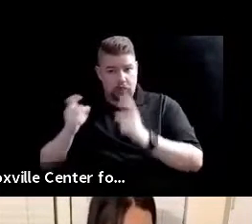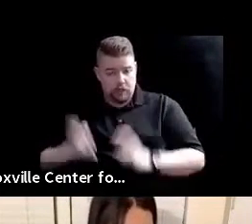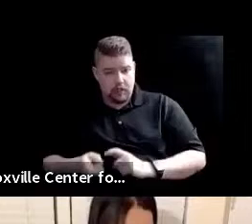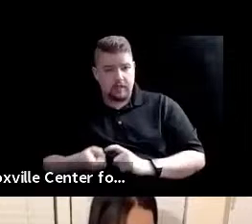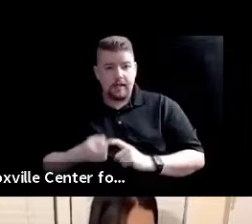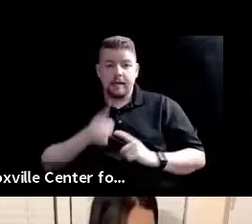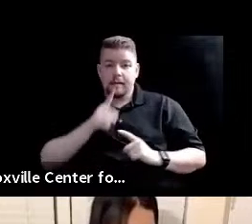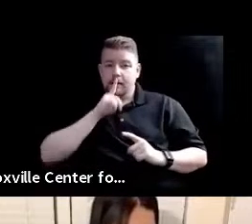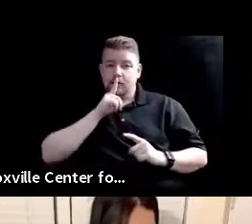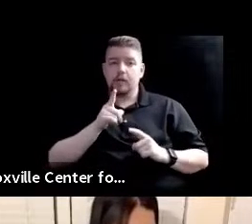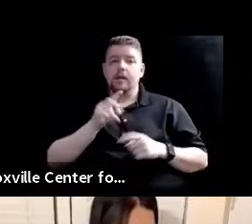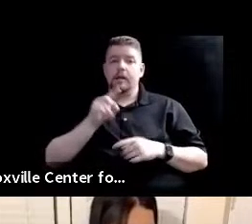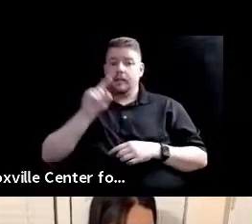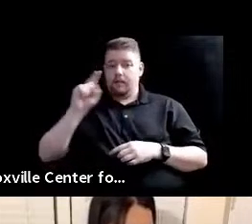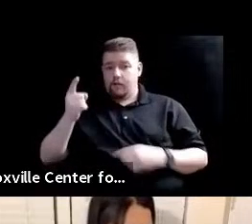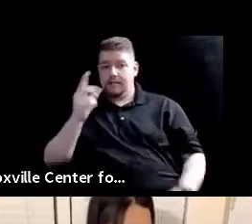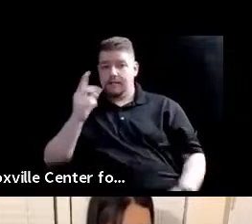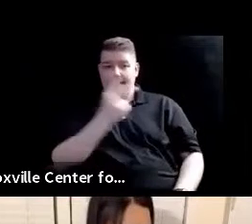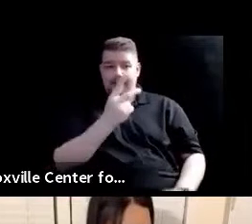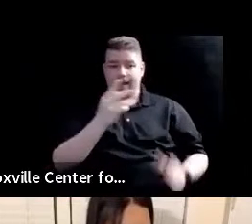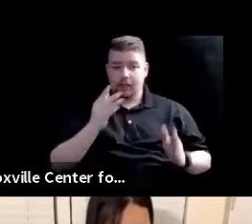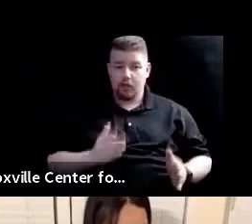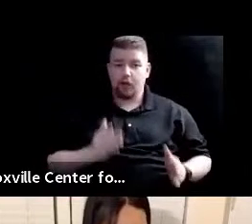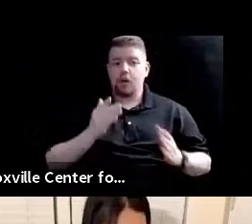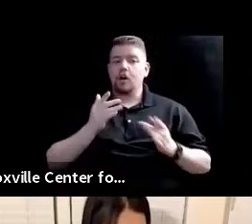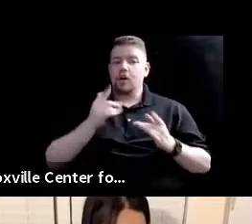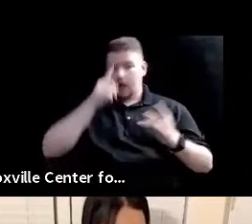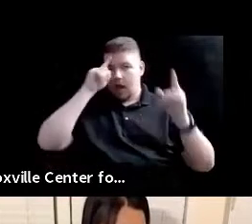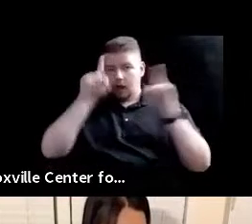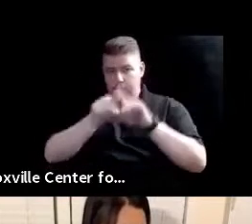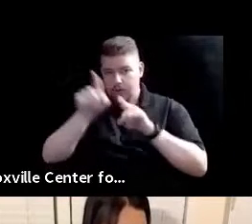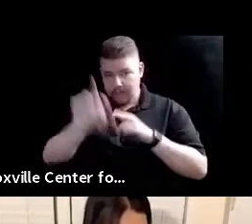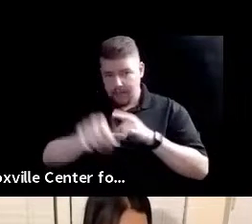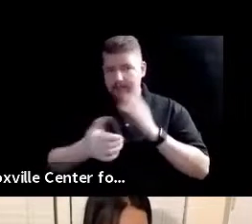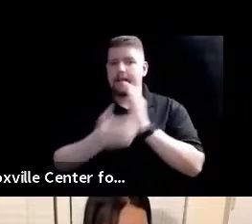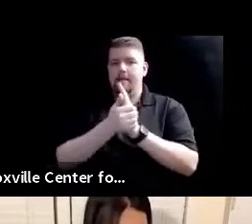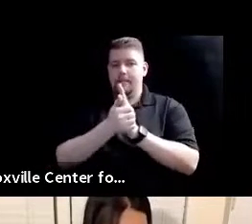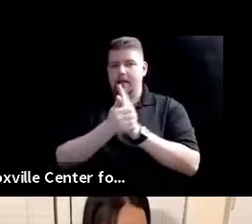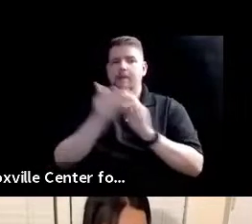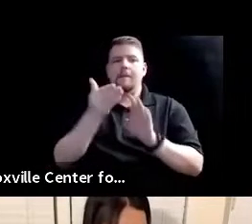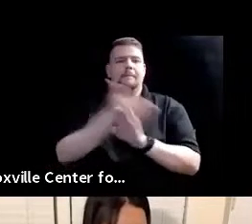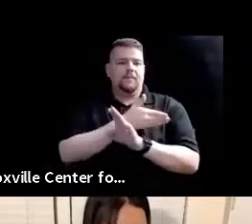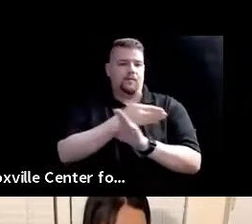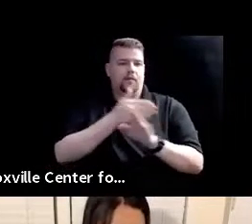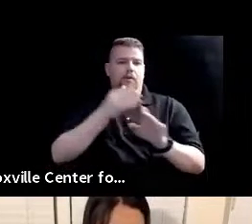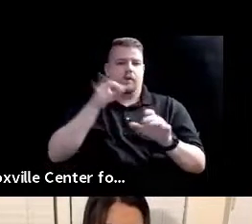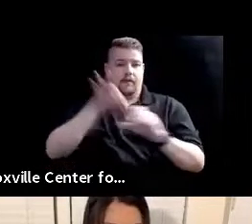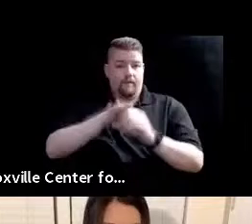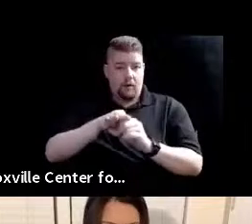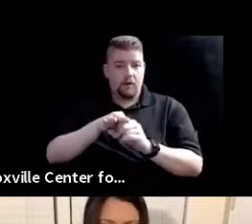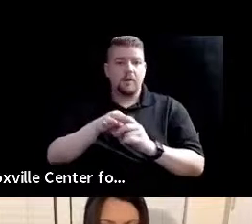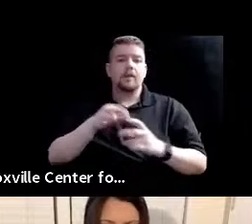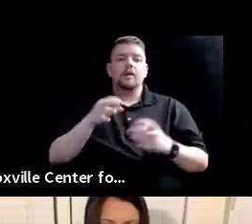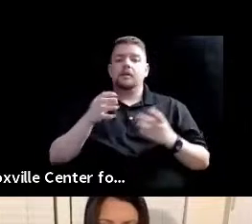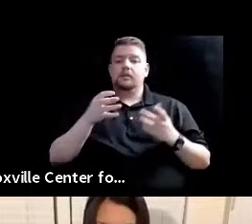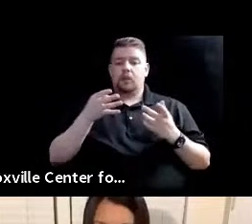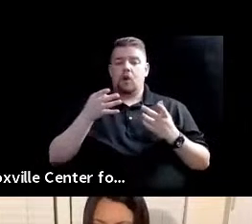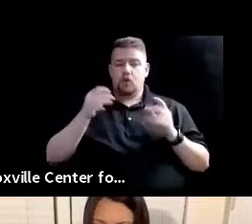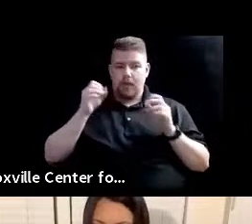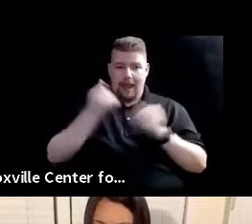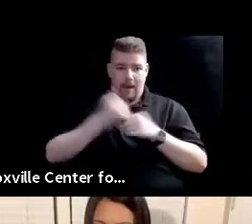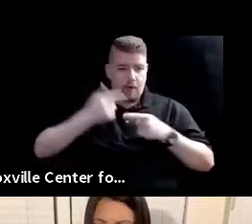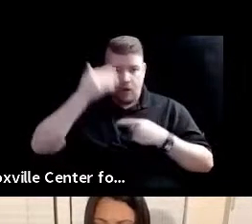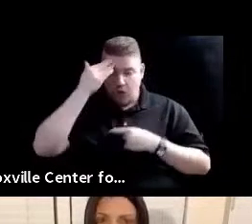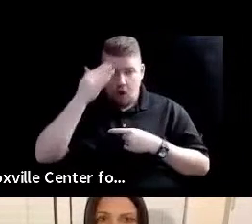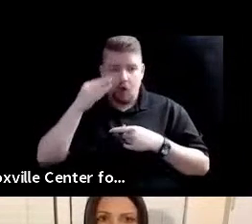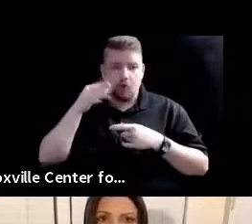that both the mover and the seconder agree with those as friendly amendments before you vote. Okay. And that way everybody knows what was